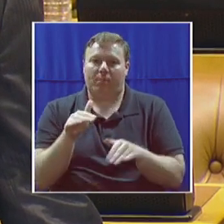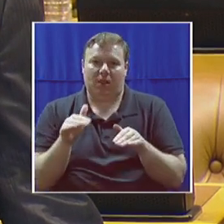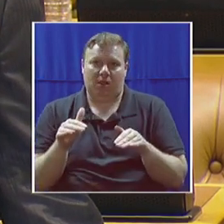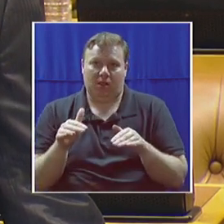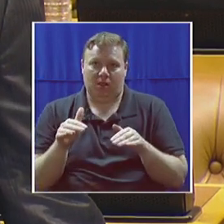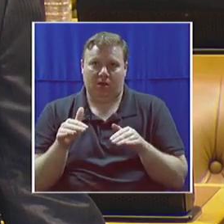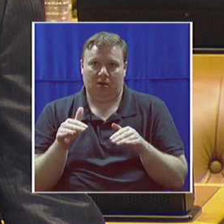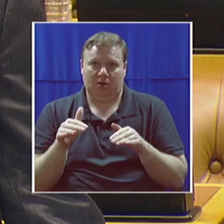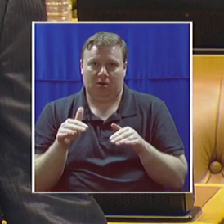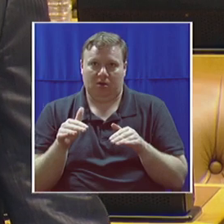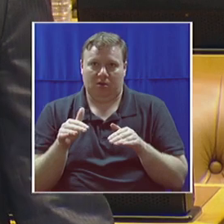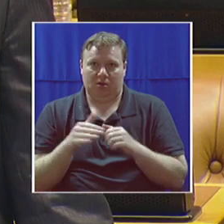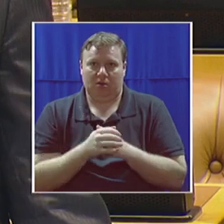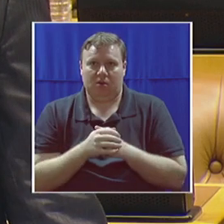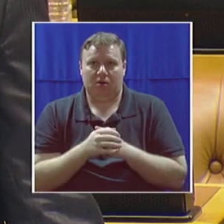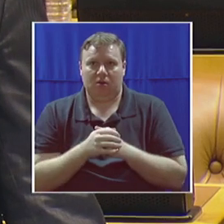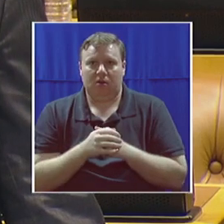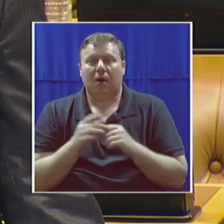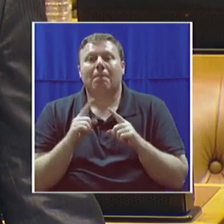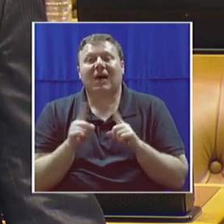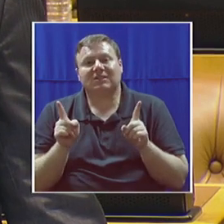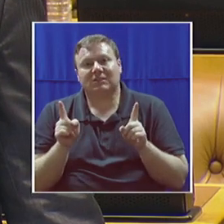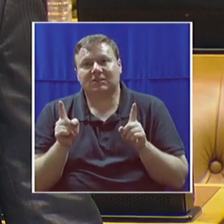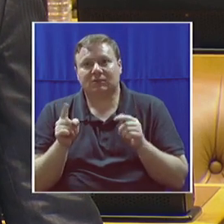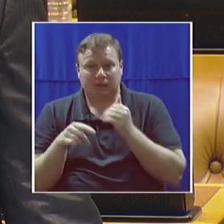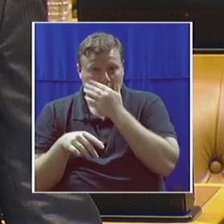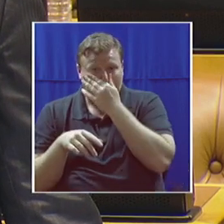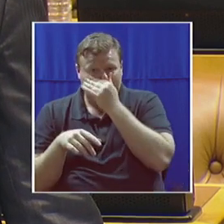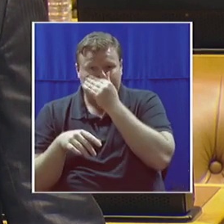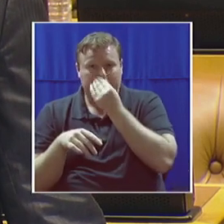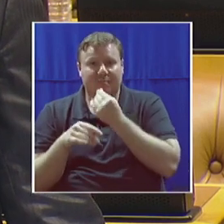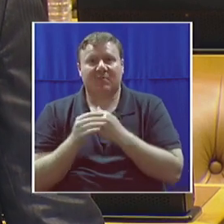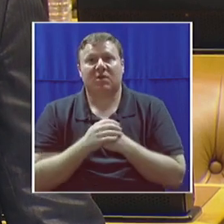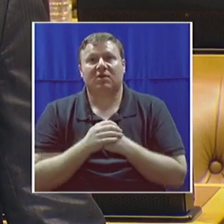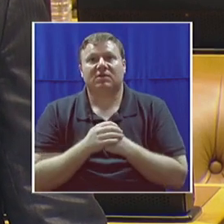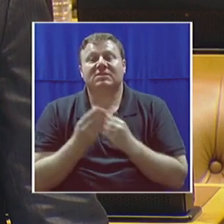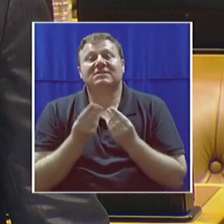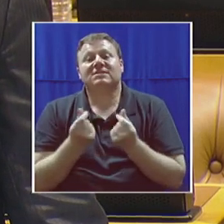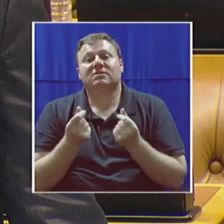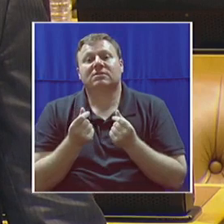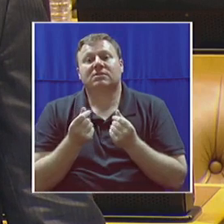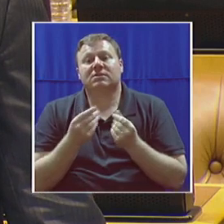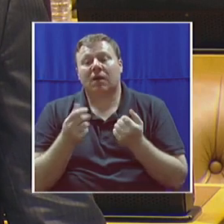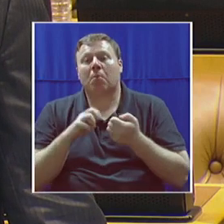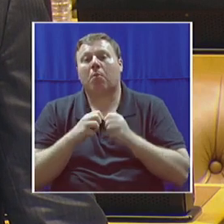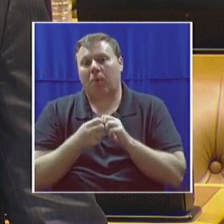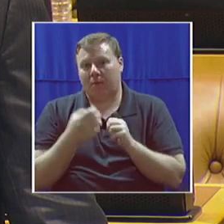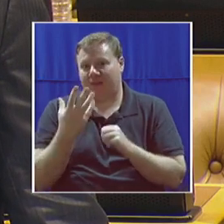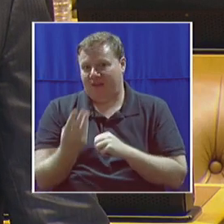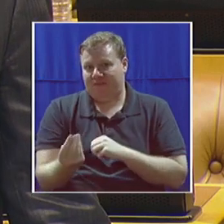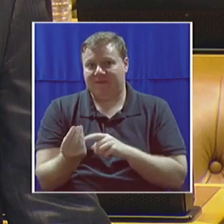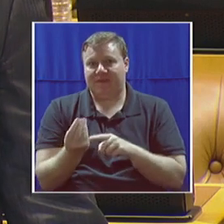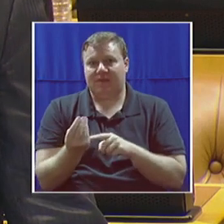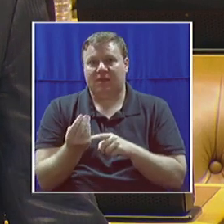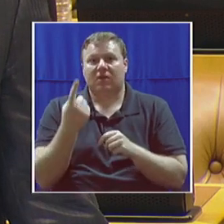to all the employees however there are problems in relation to the